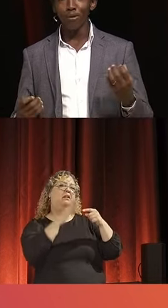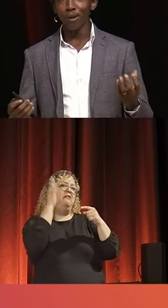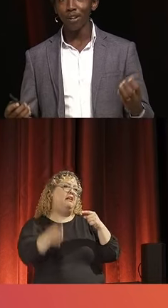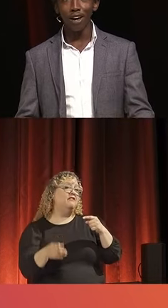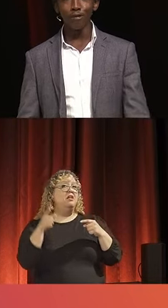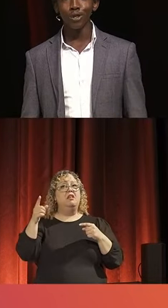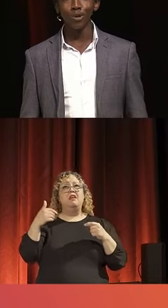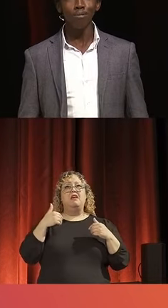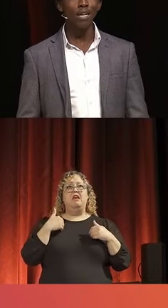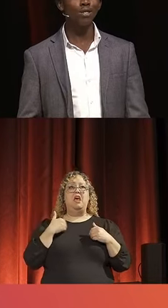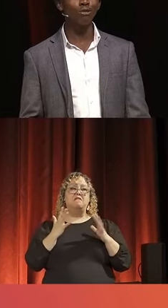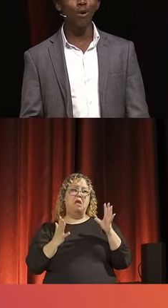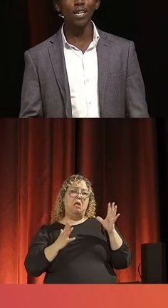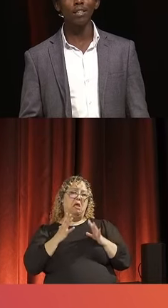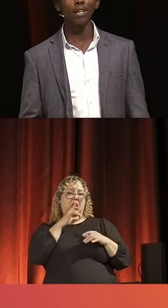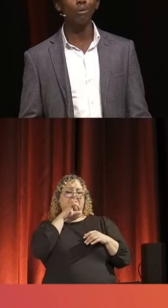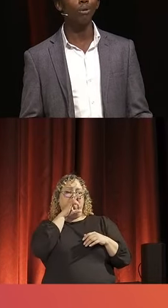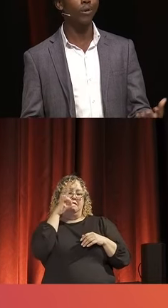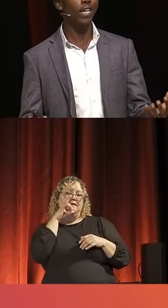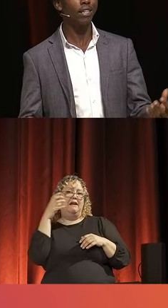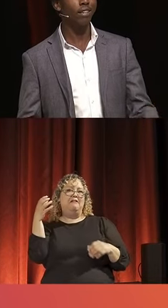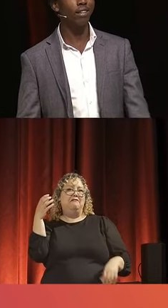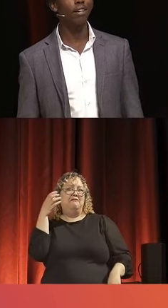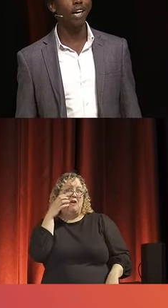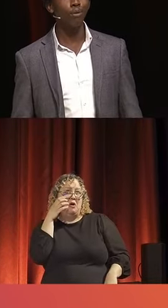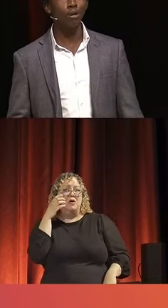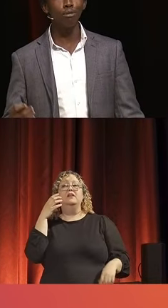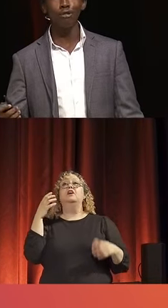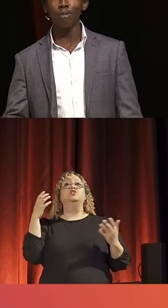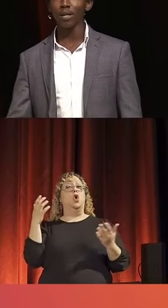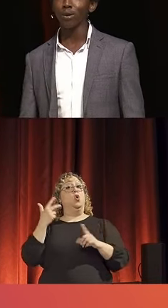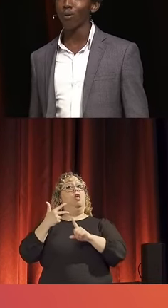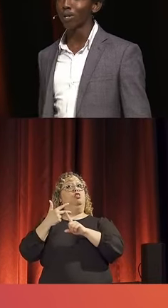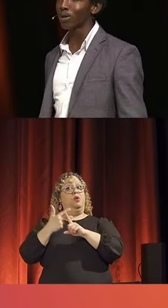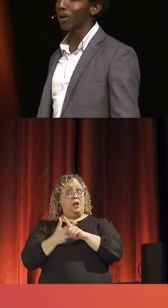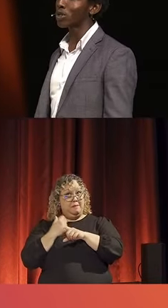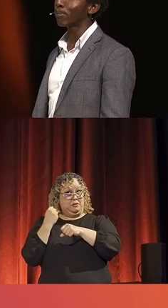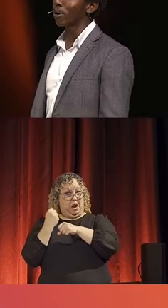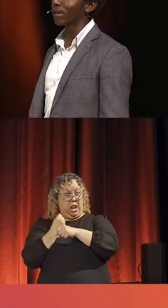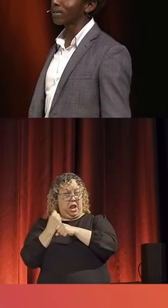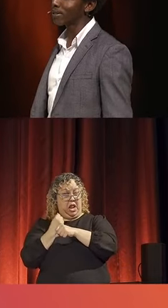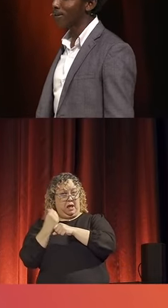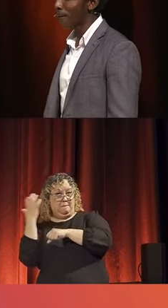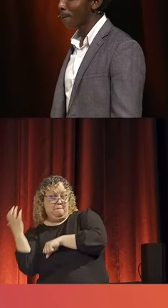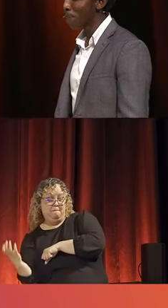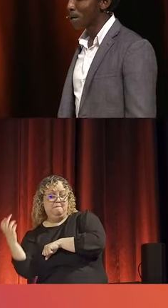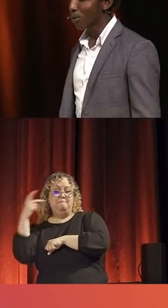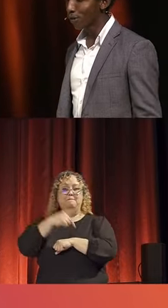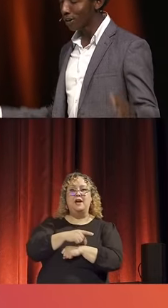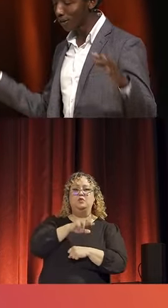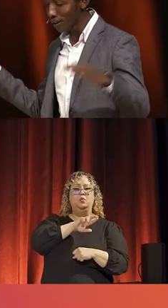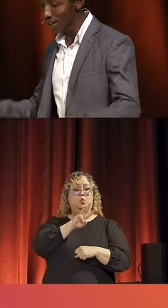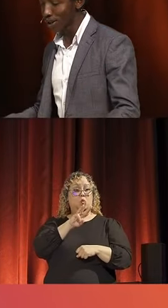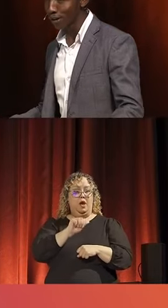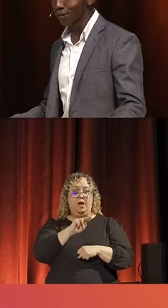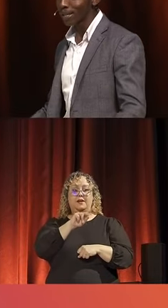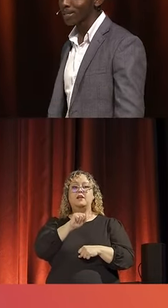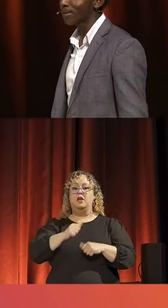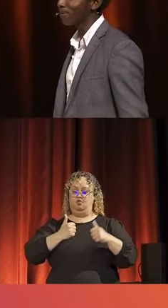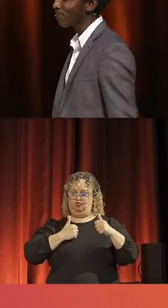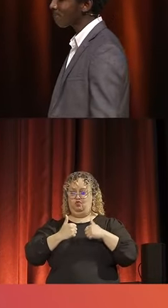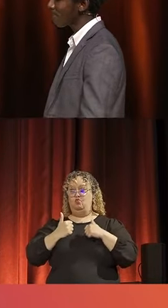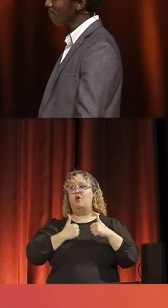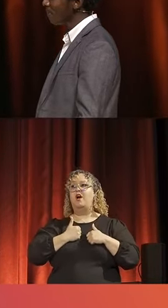and after 3 months of working there, we were ready, and we moved back to Rwanda to launch the product. We fell flat on our